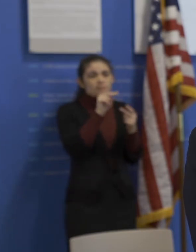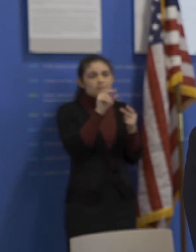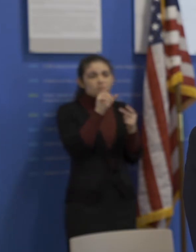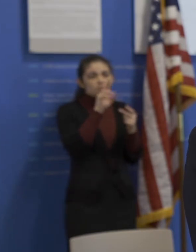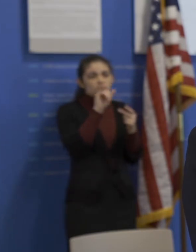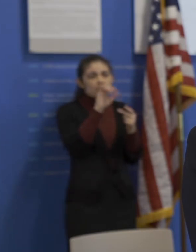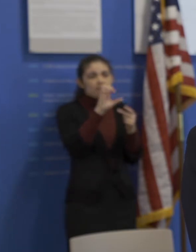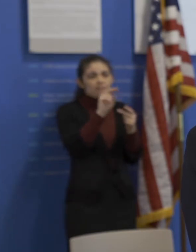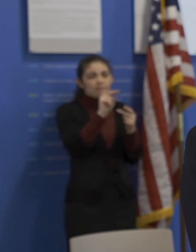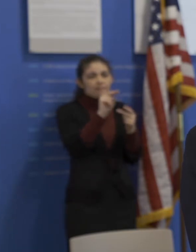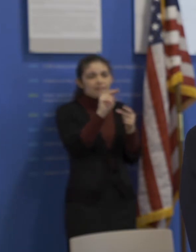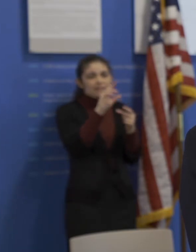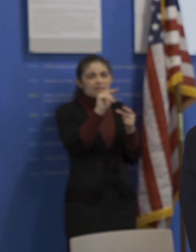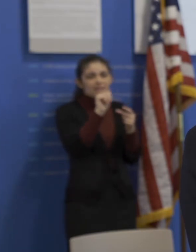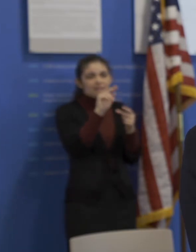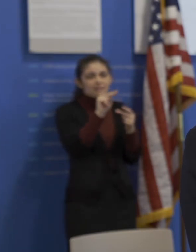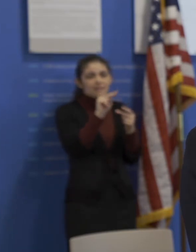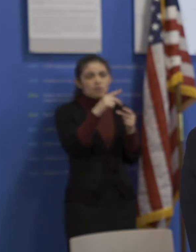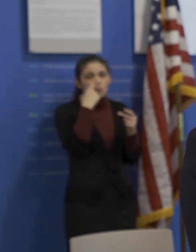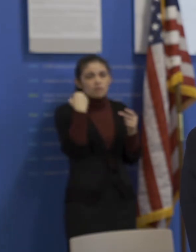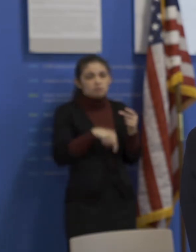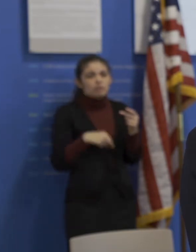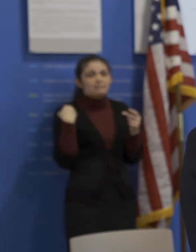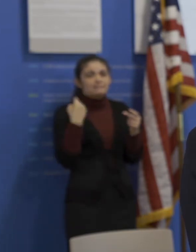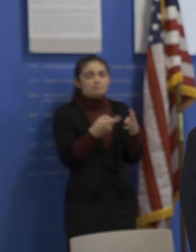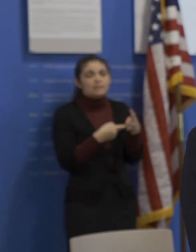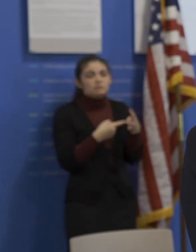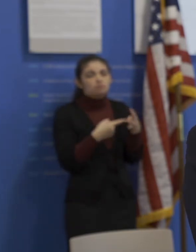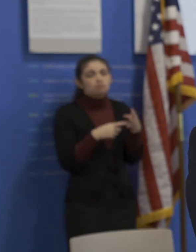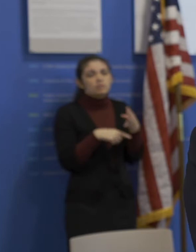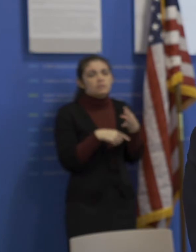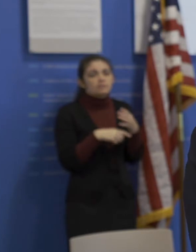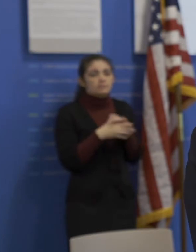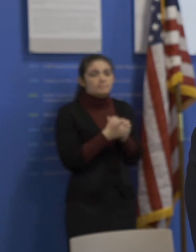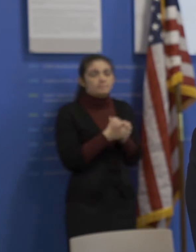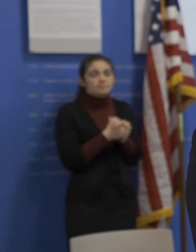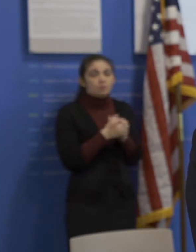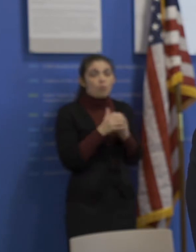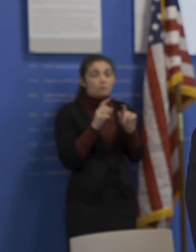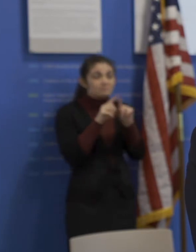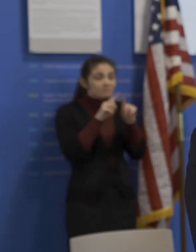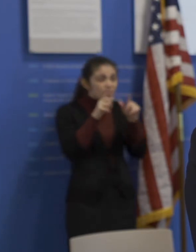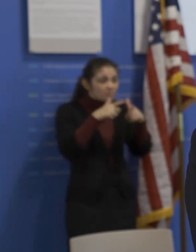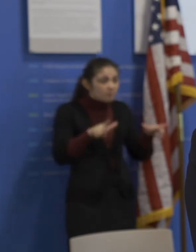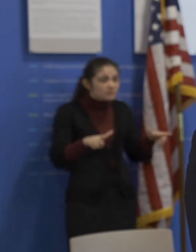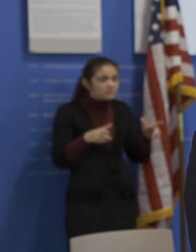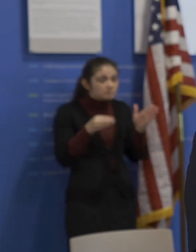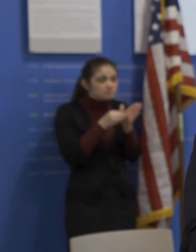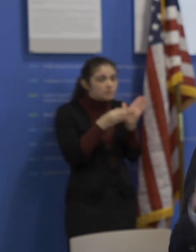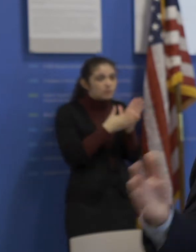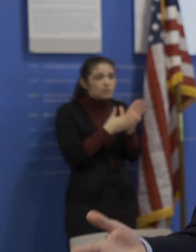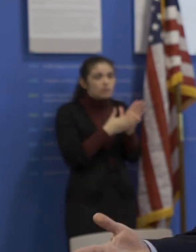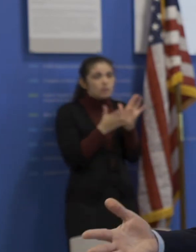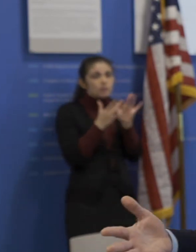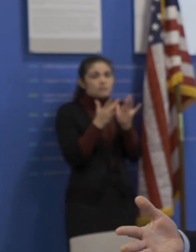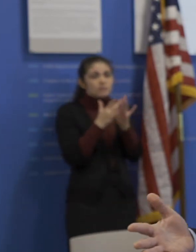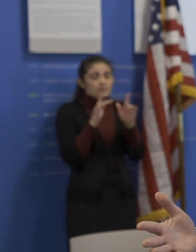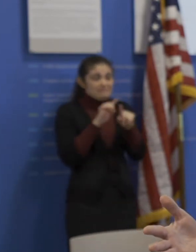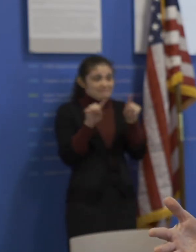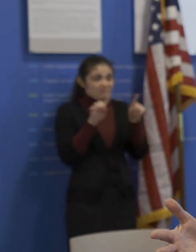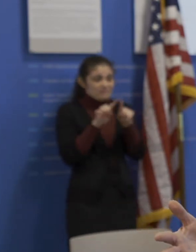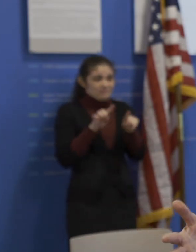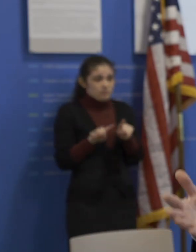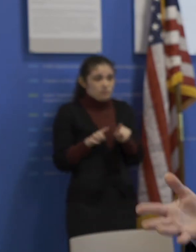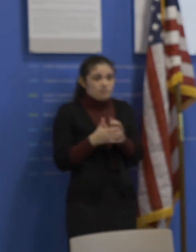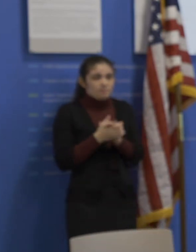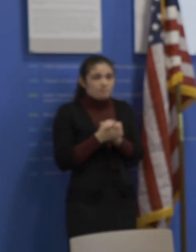Cantonese, Nepali, Russian, and Spanish. So check out those resources. It helps to reach out to the range